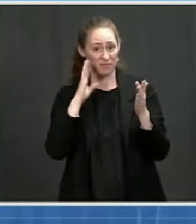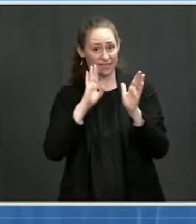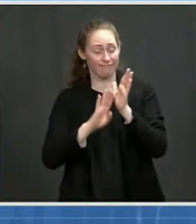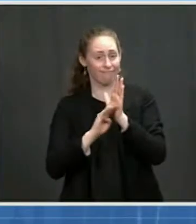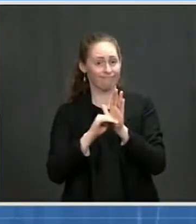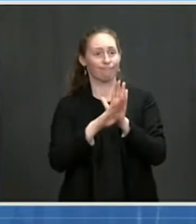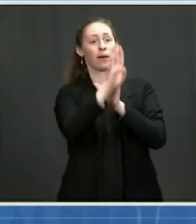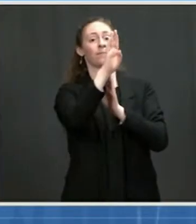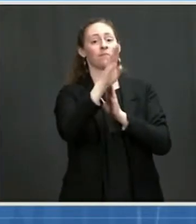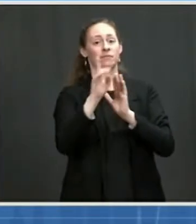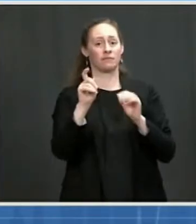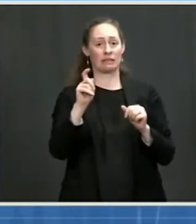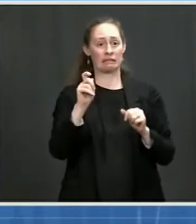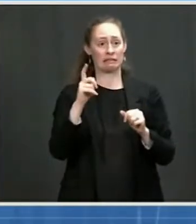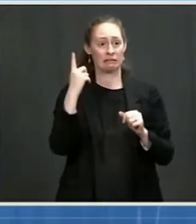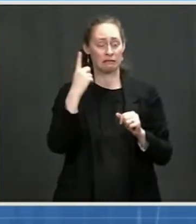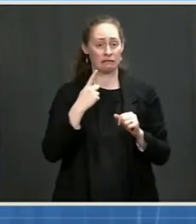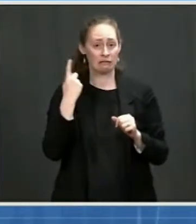Tamara. Dr. Walensky?